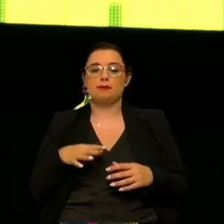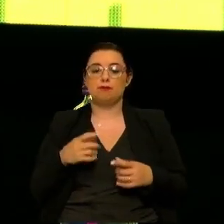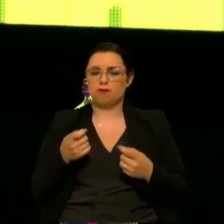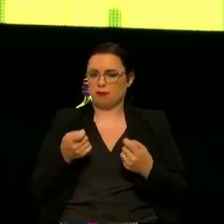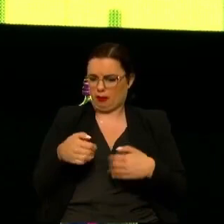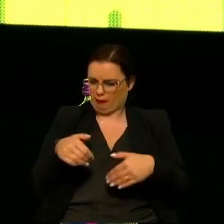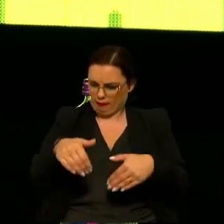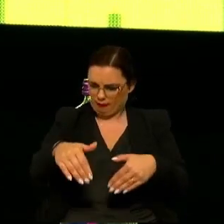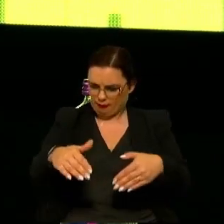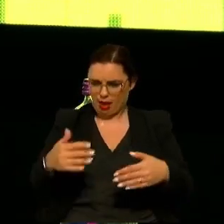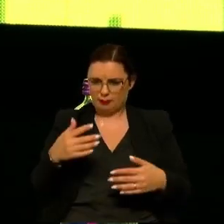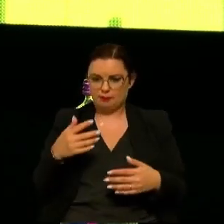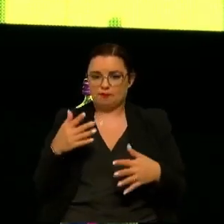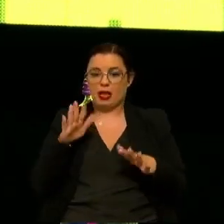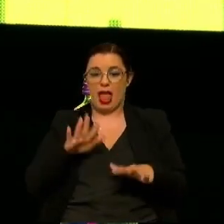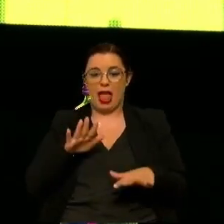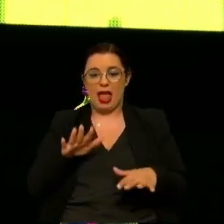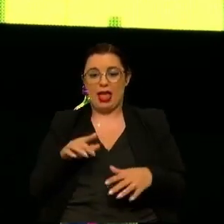want